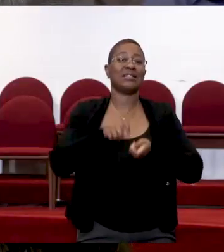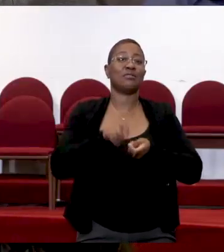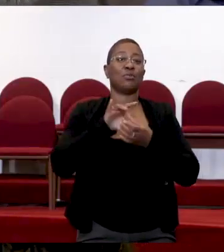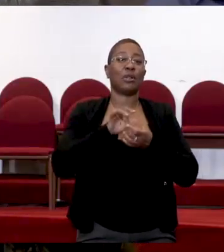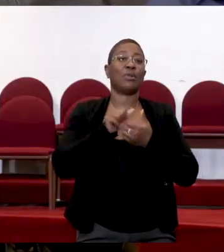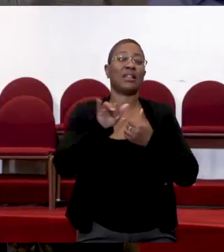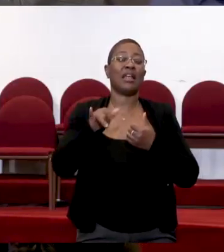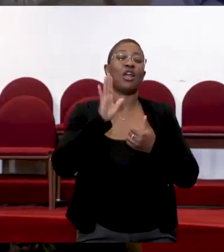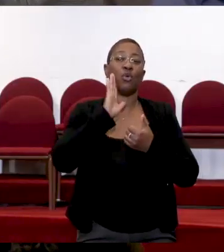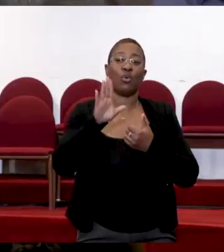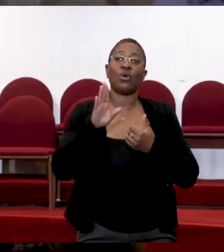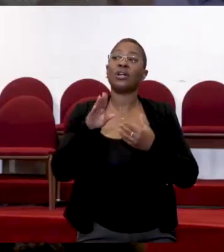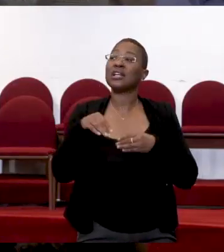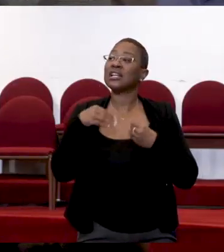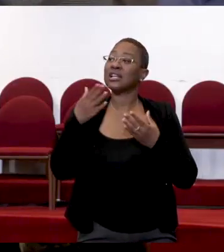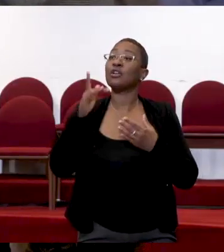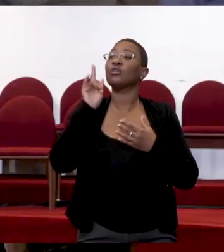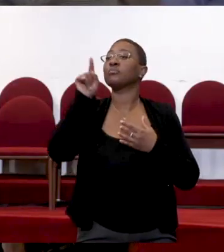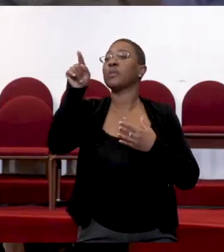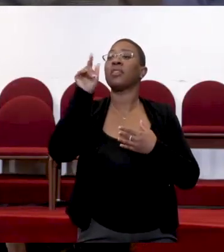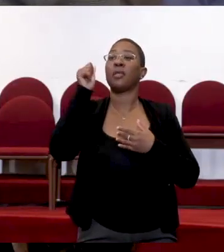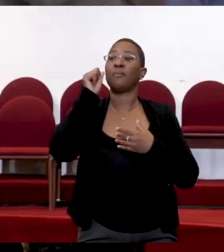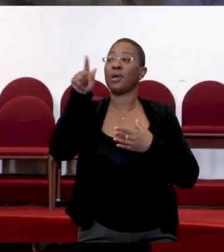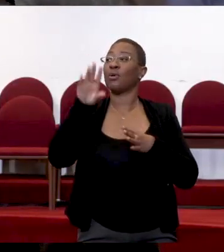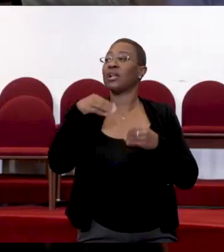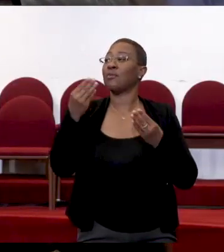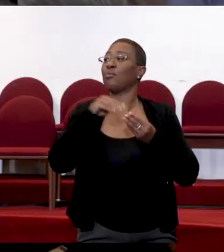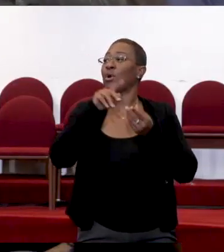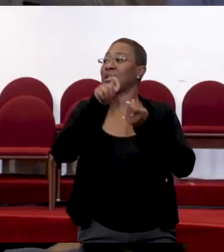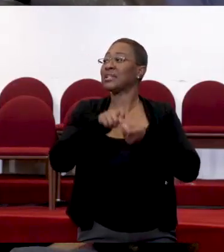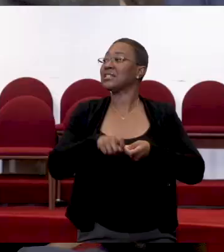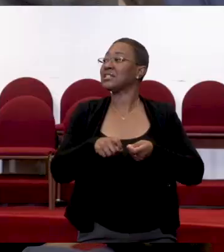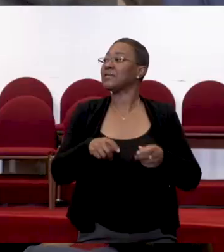Ray Scott meets you in the back, and we'll make sure that you get the rest of your details, ma'am.